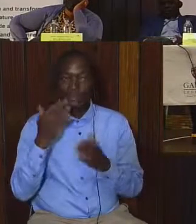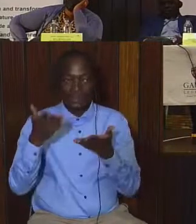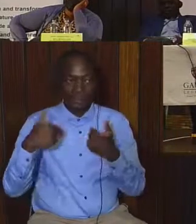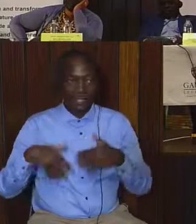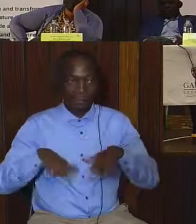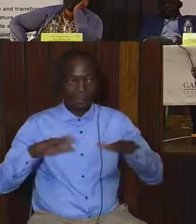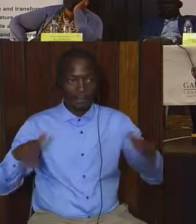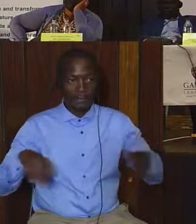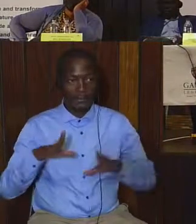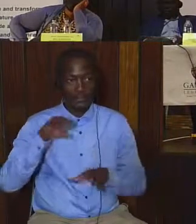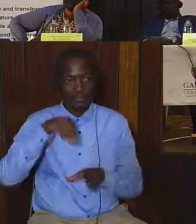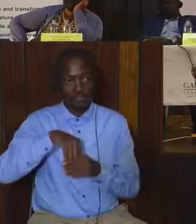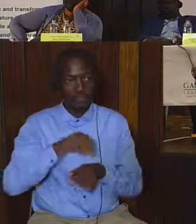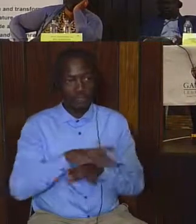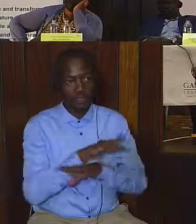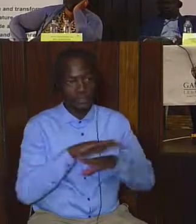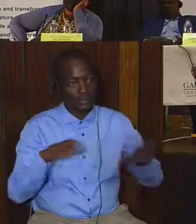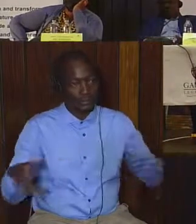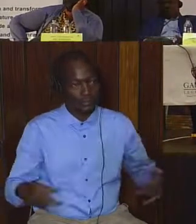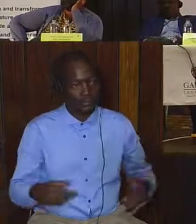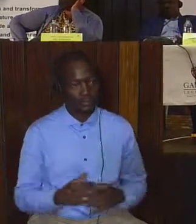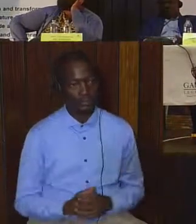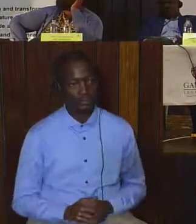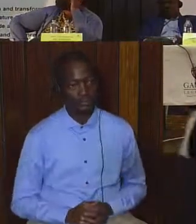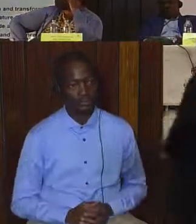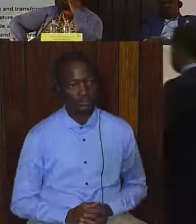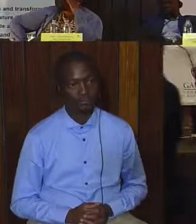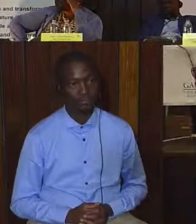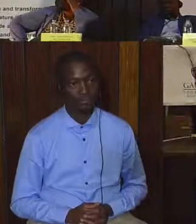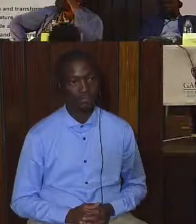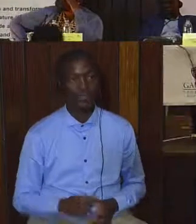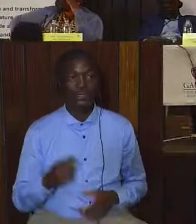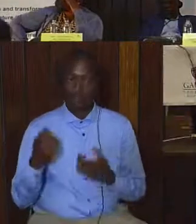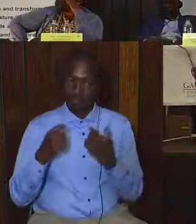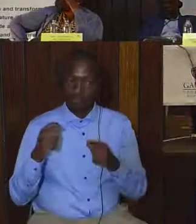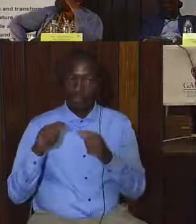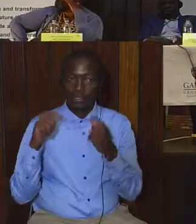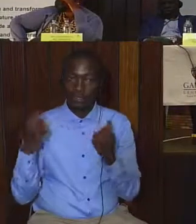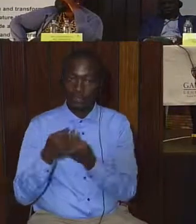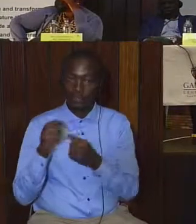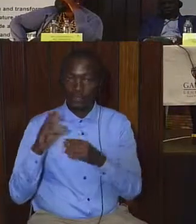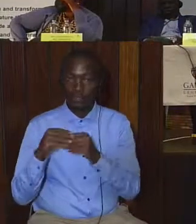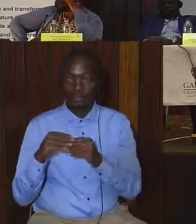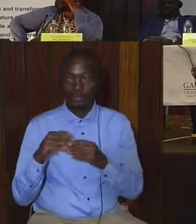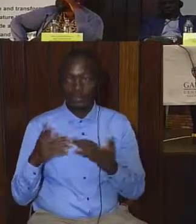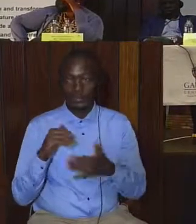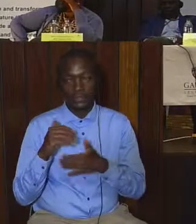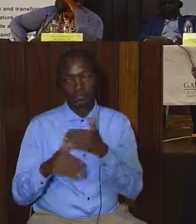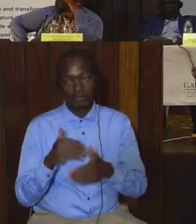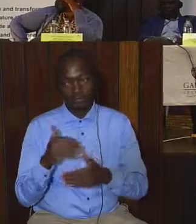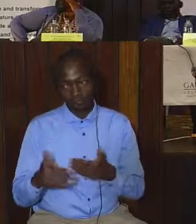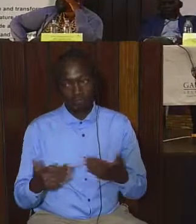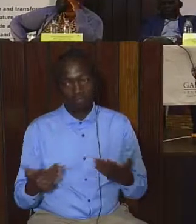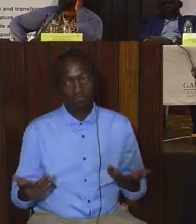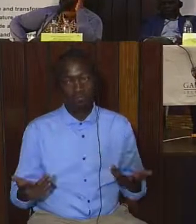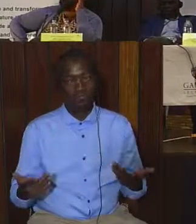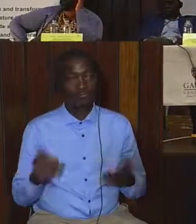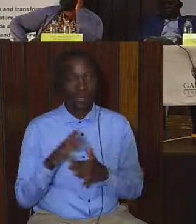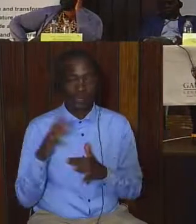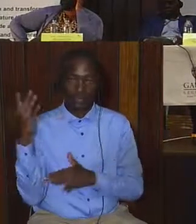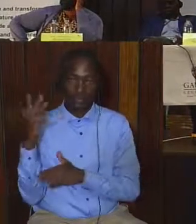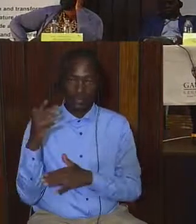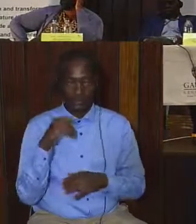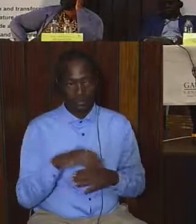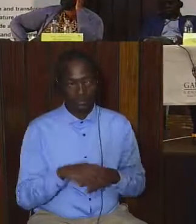here and join us up here, and then you will call up your team members as and when they need to come up and